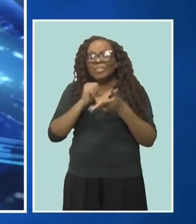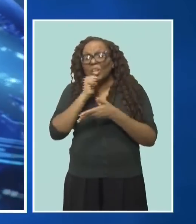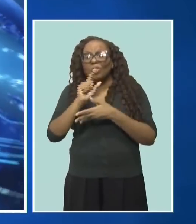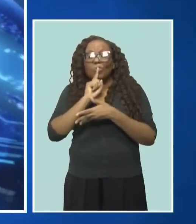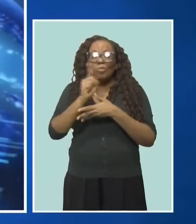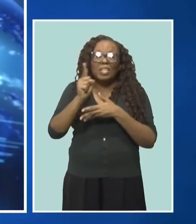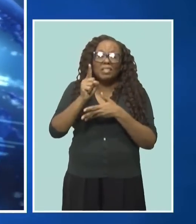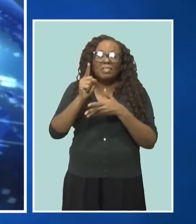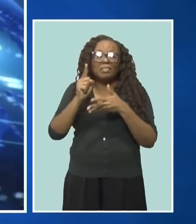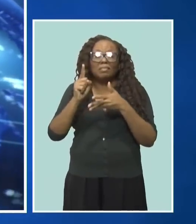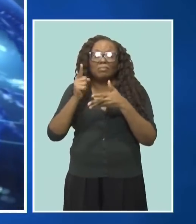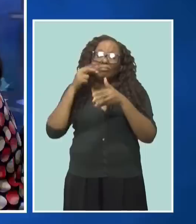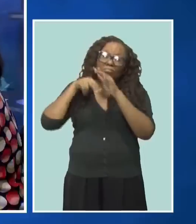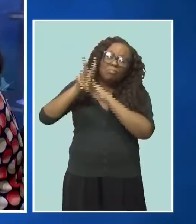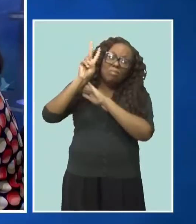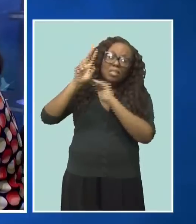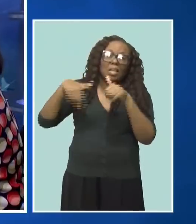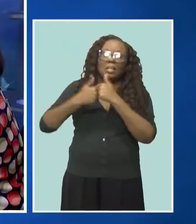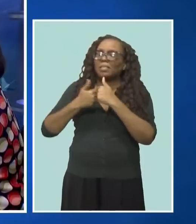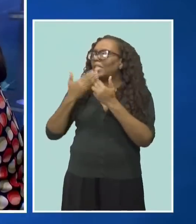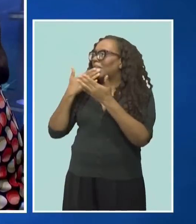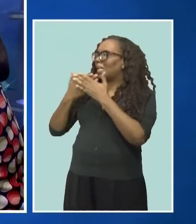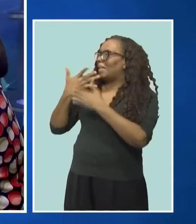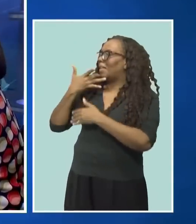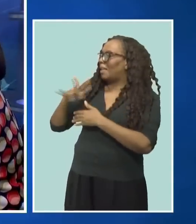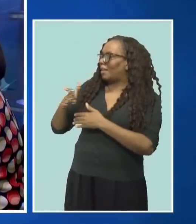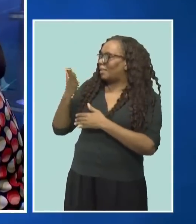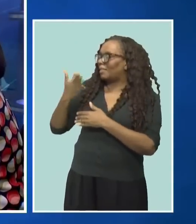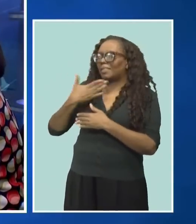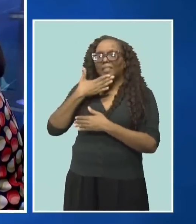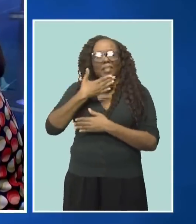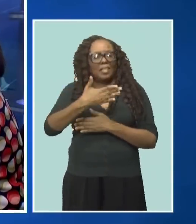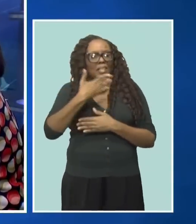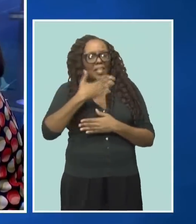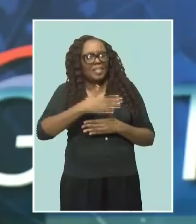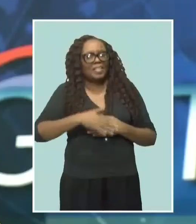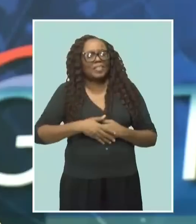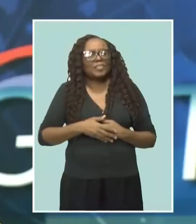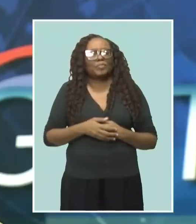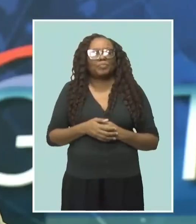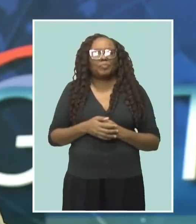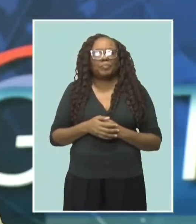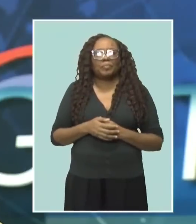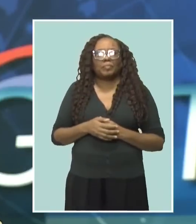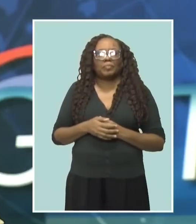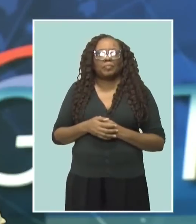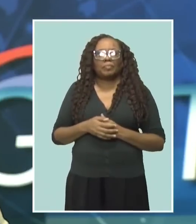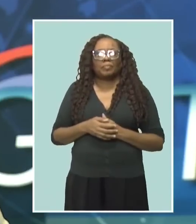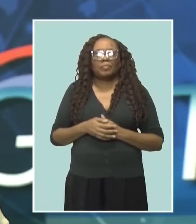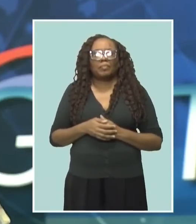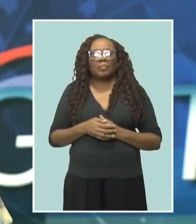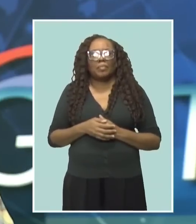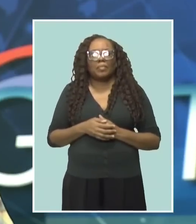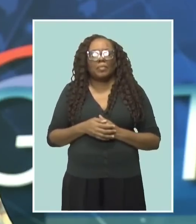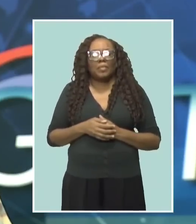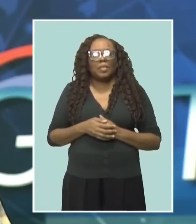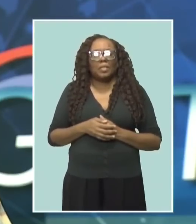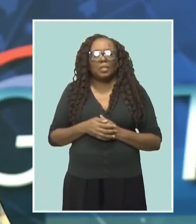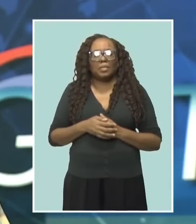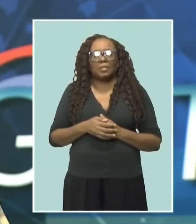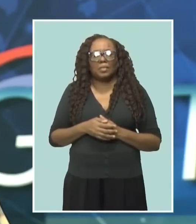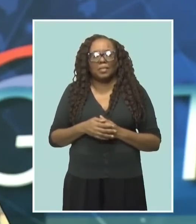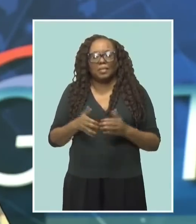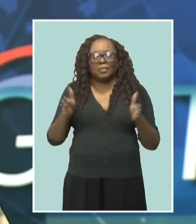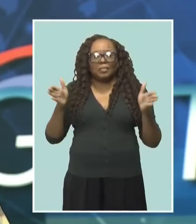we foresee right now. Okay, best of luck to you moving forward. Thank you so much. Okay, that's Lisa Gill. Small